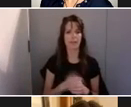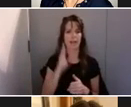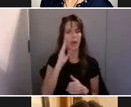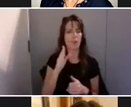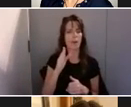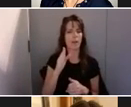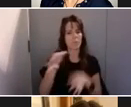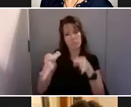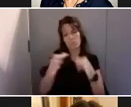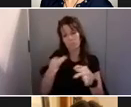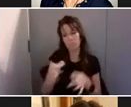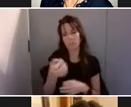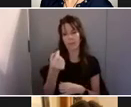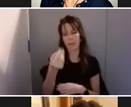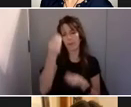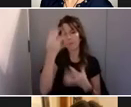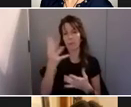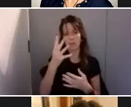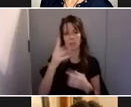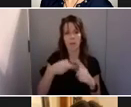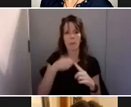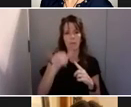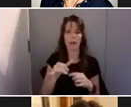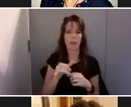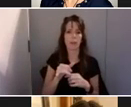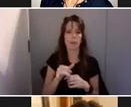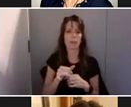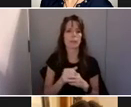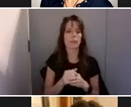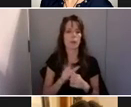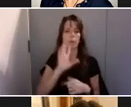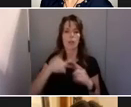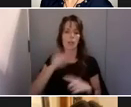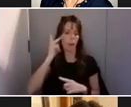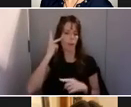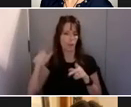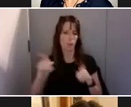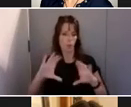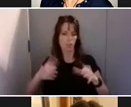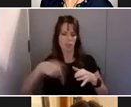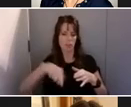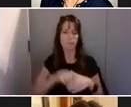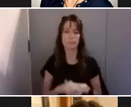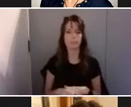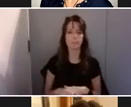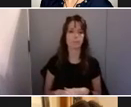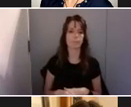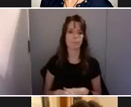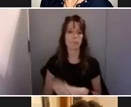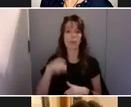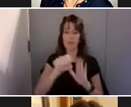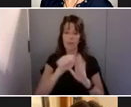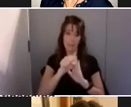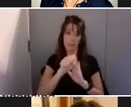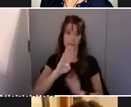of information on that when we get to political parties and such. Okay, so this is a sample ballot for